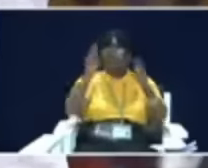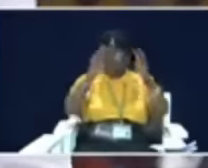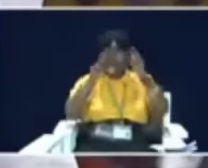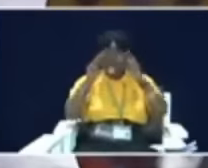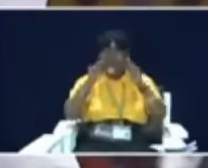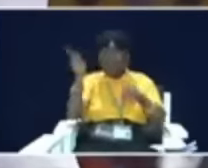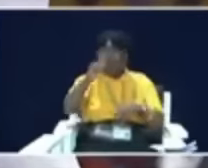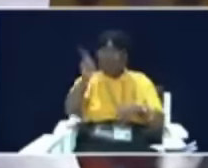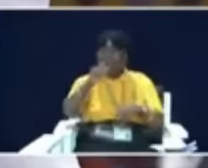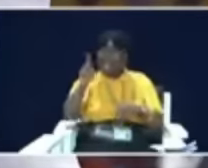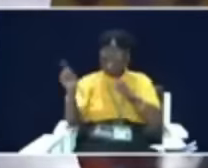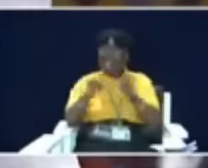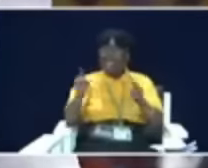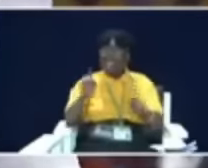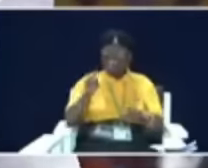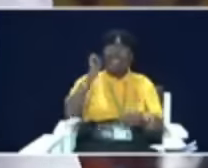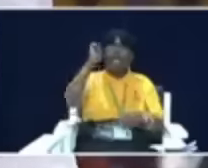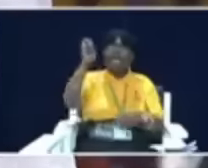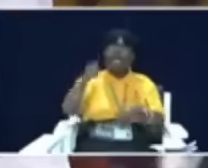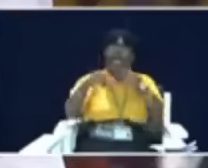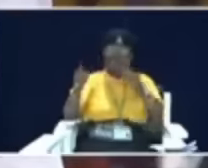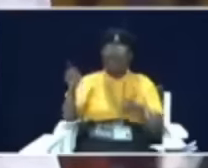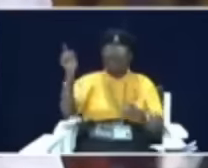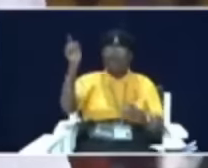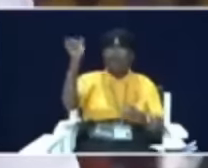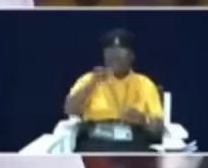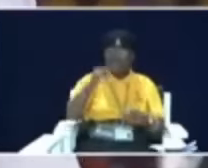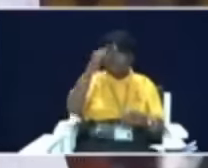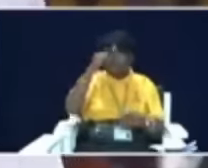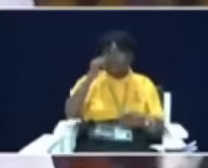They think 15 minutes prayer is already too long.